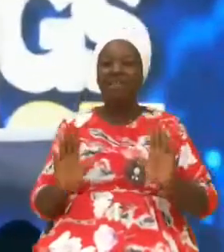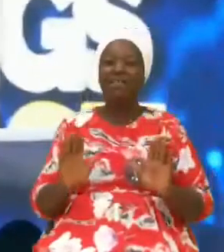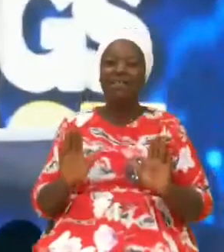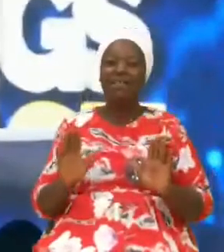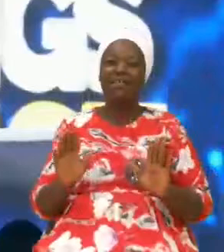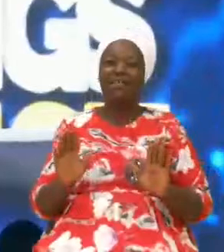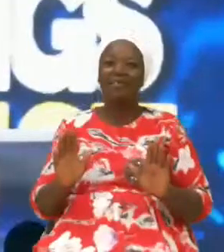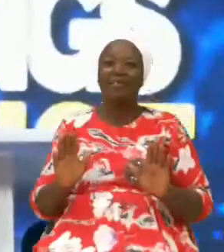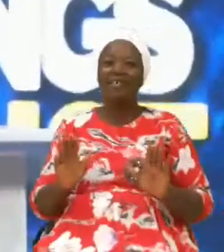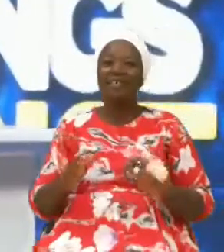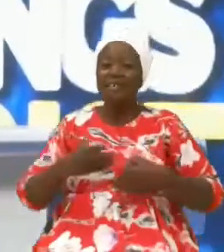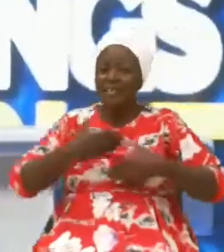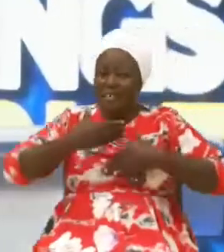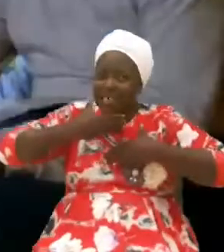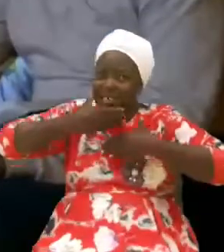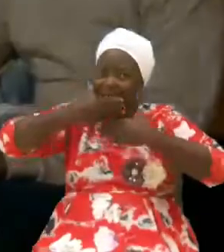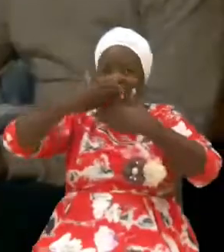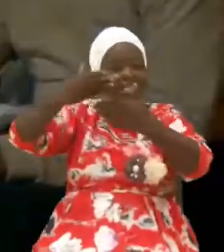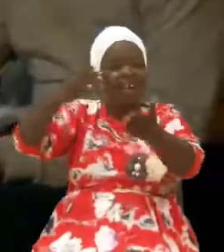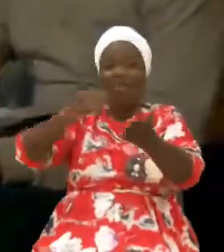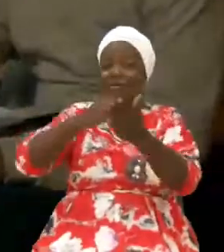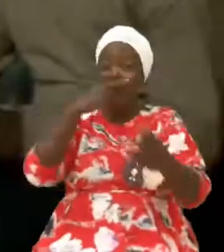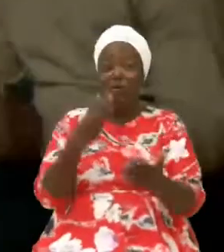wonders. Somebody help me shout wonders there.